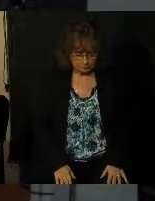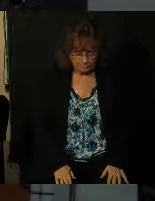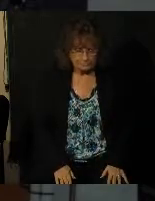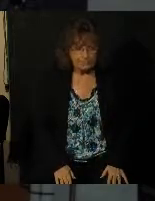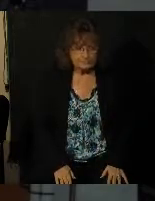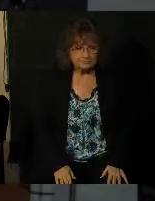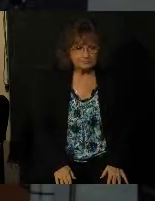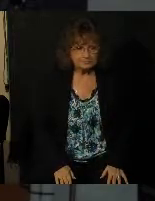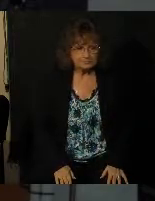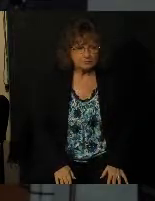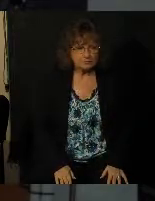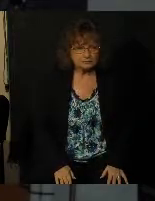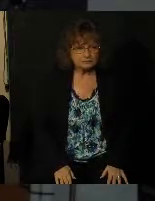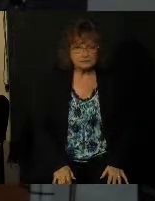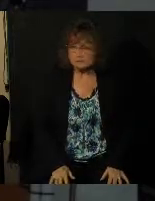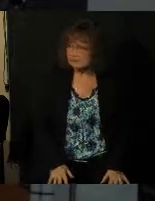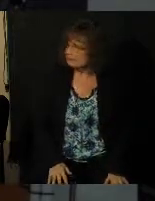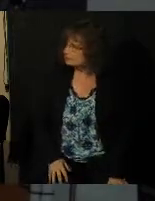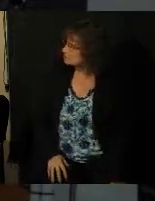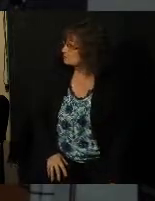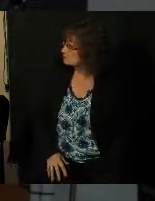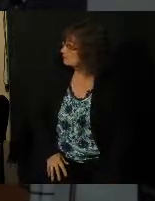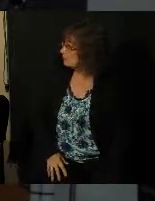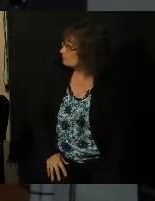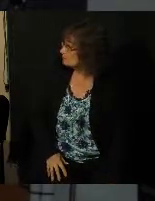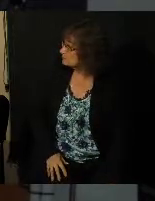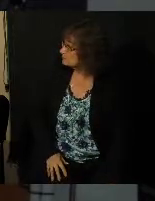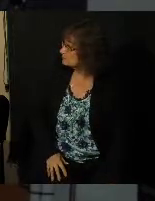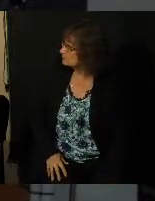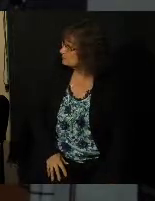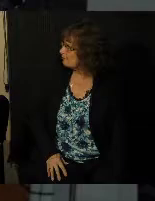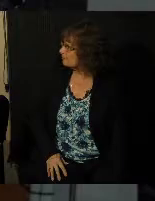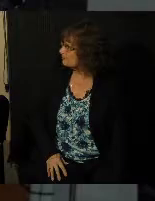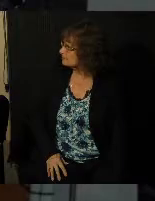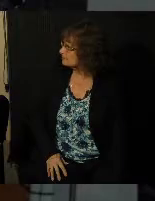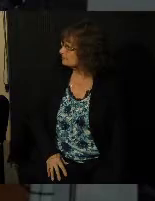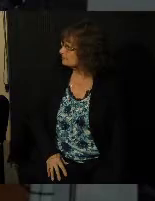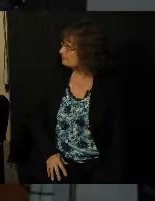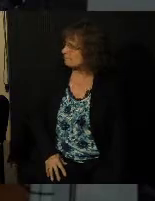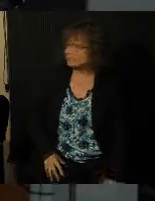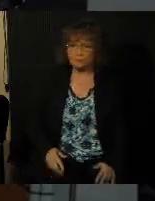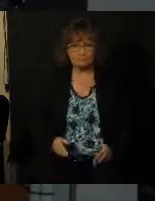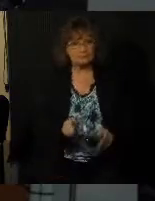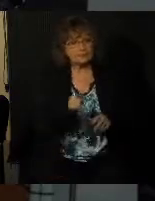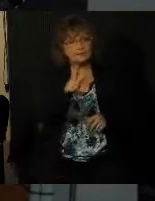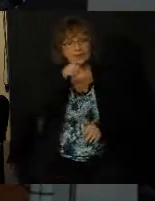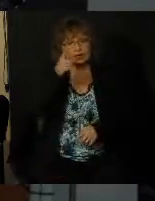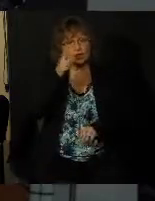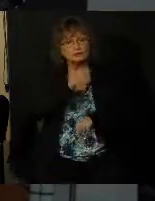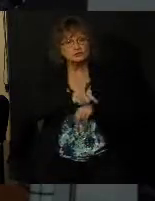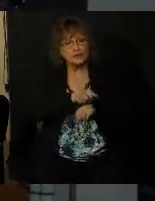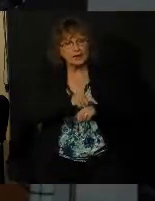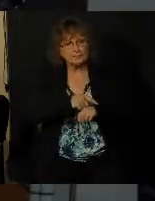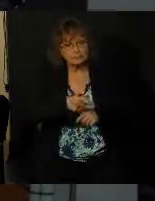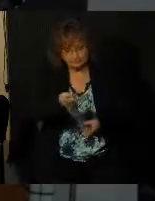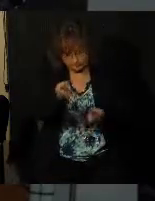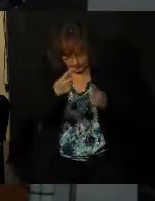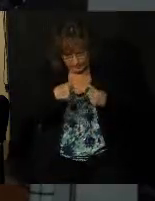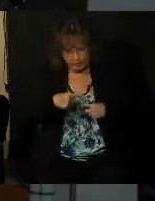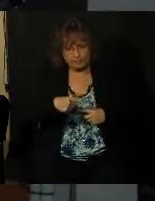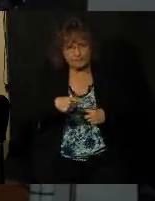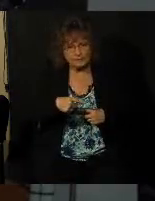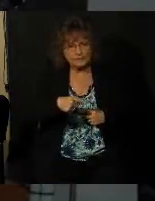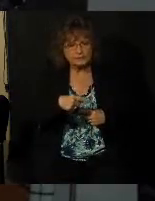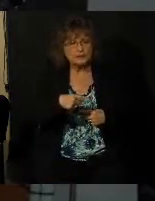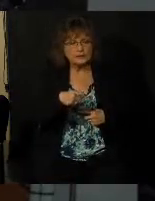done. That's right. All right. And so then they come in at lunch at 11:30. And at